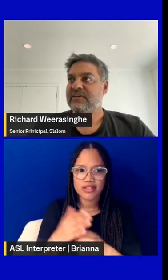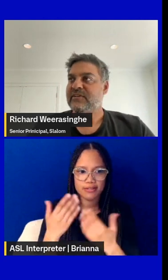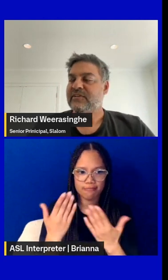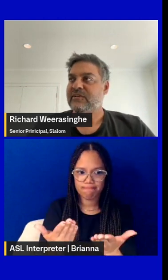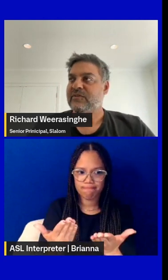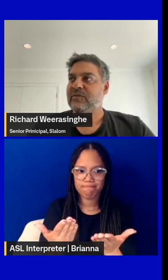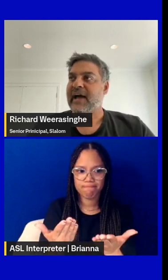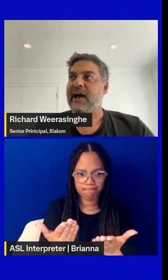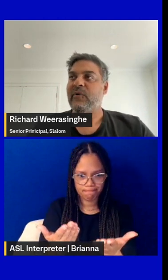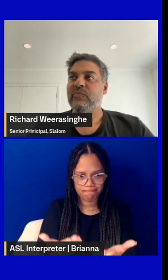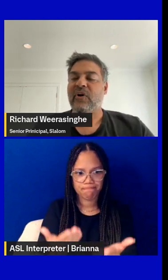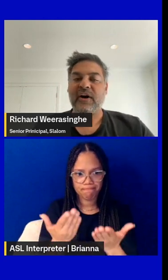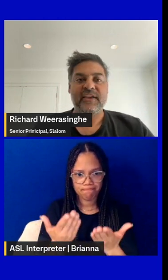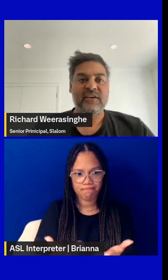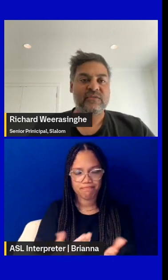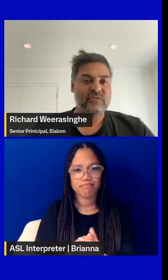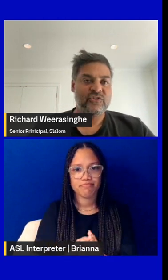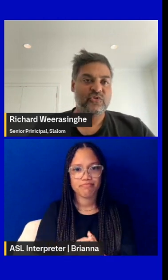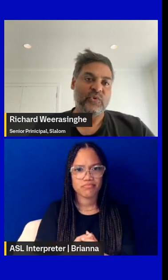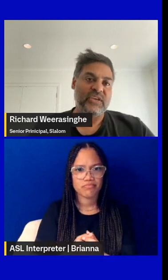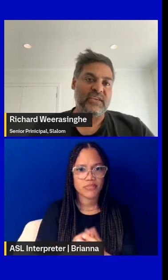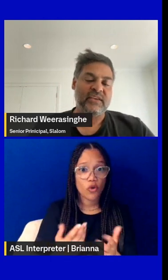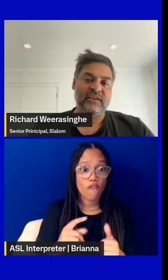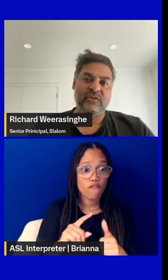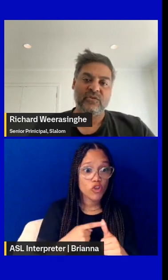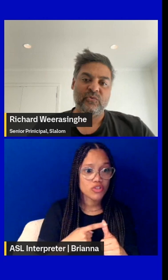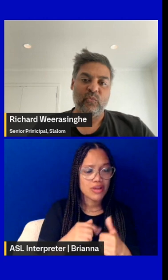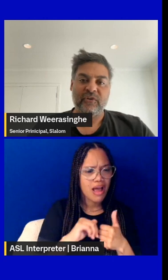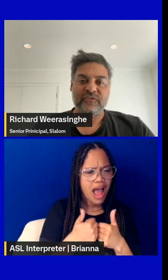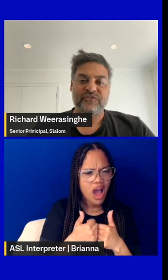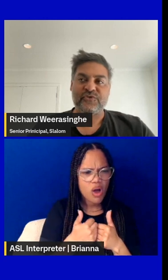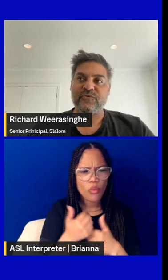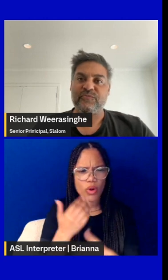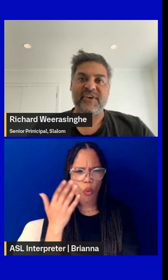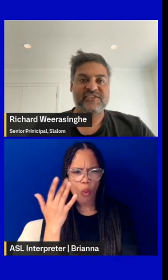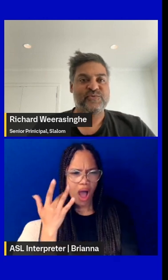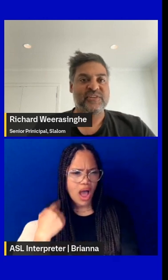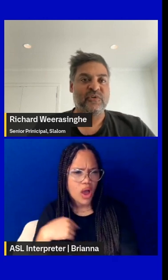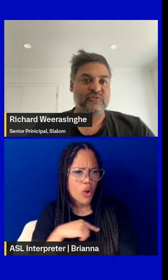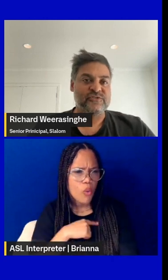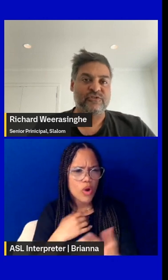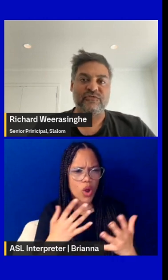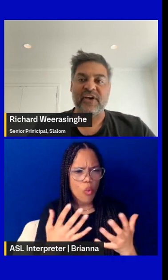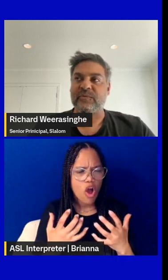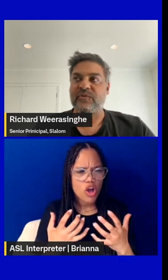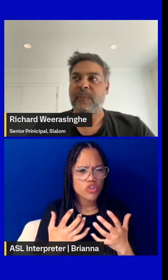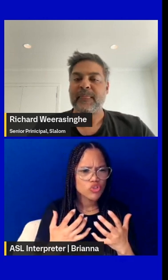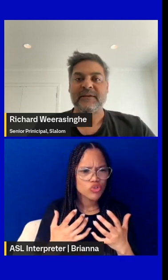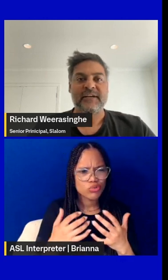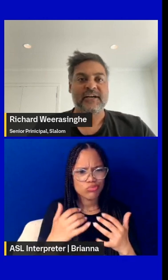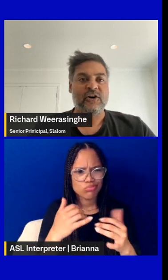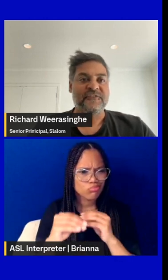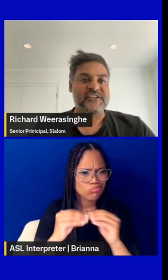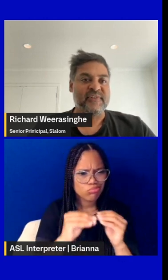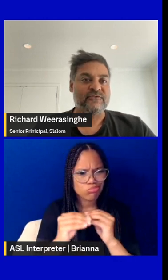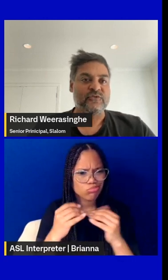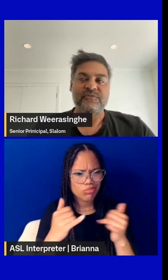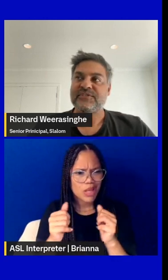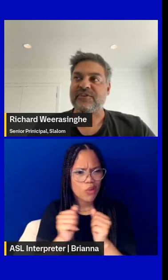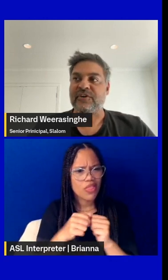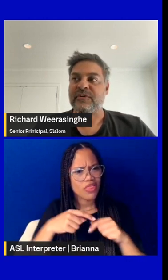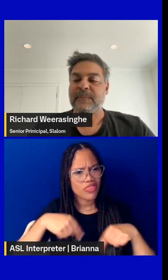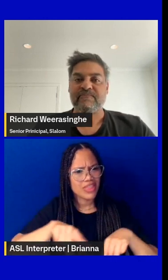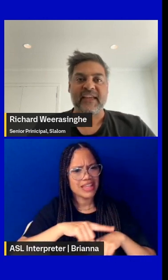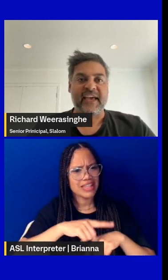is how and why do we want to mess with the models that are available on these